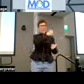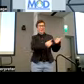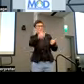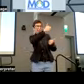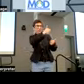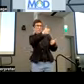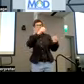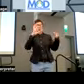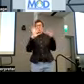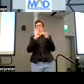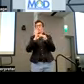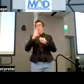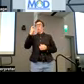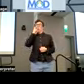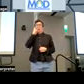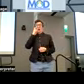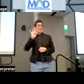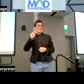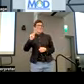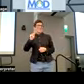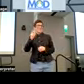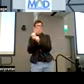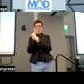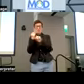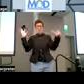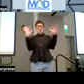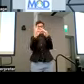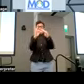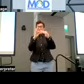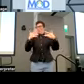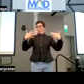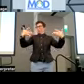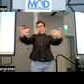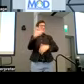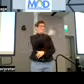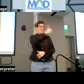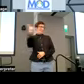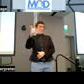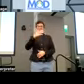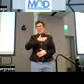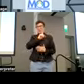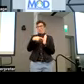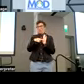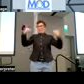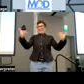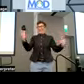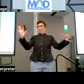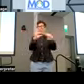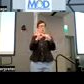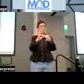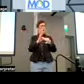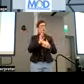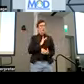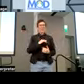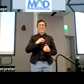and the blind baseball fans. And it was like light bulbs. So you have a history here that you can build on, which is at